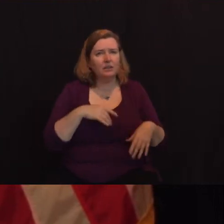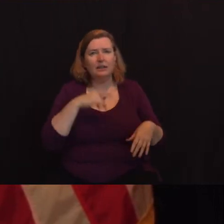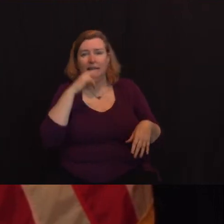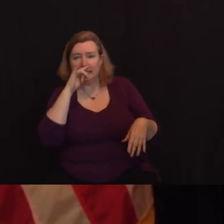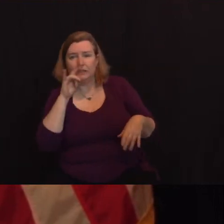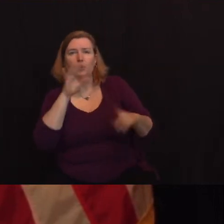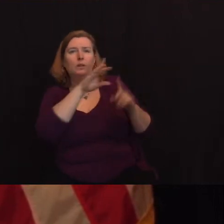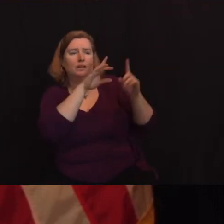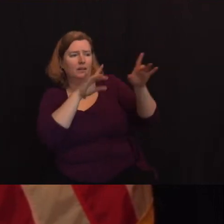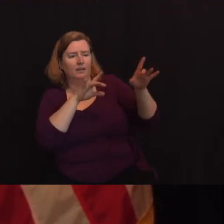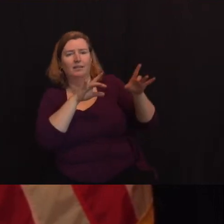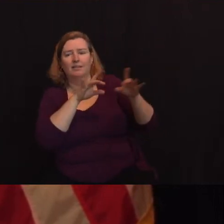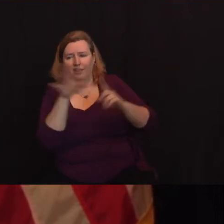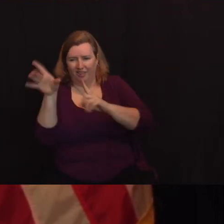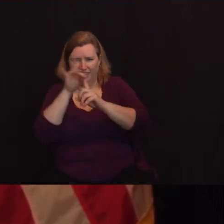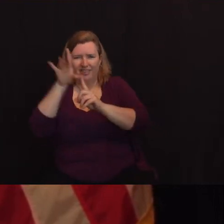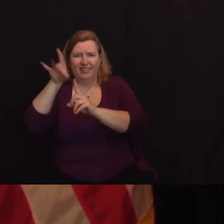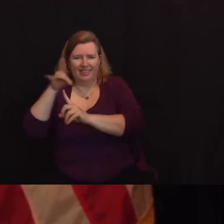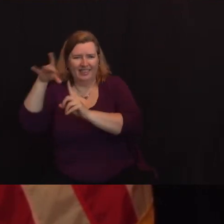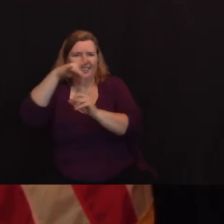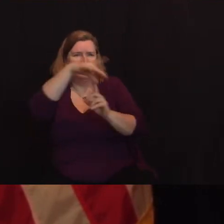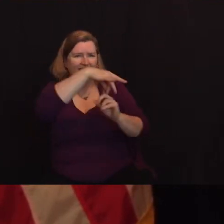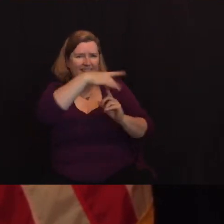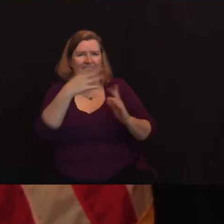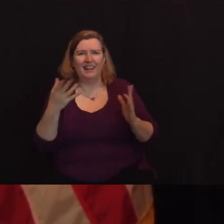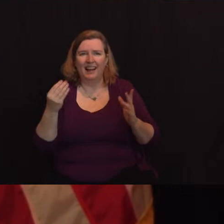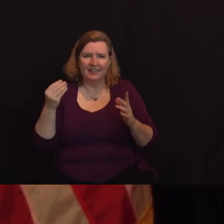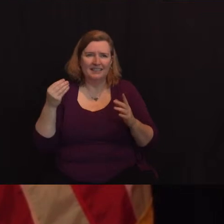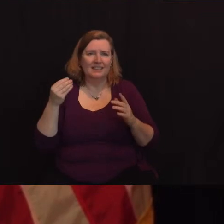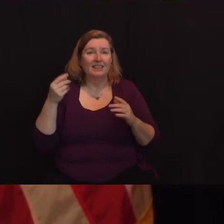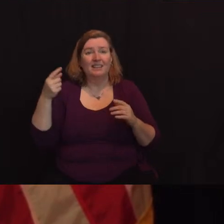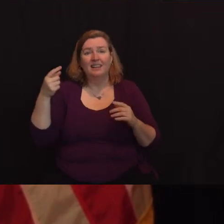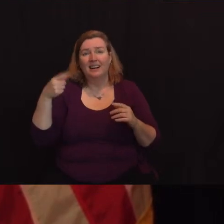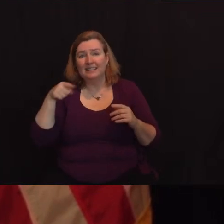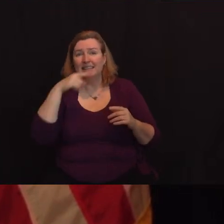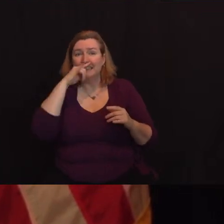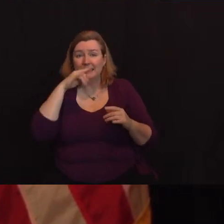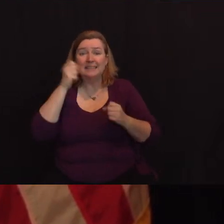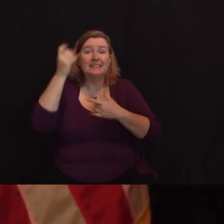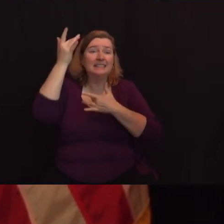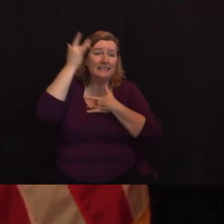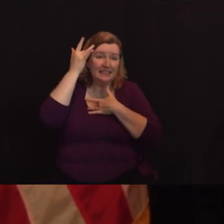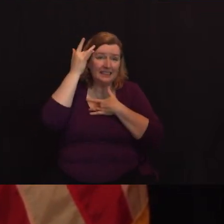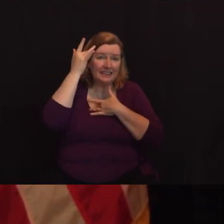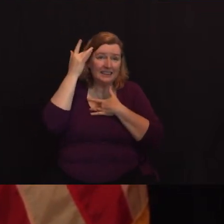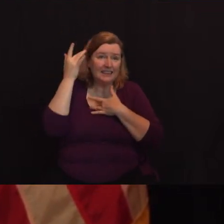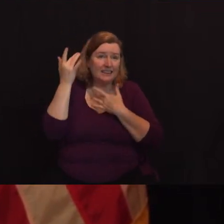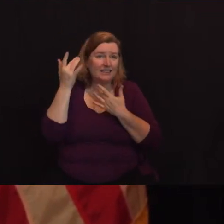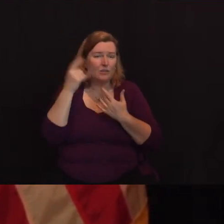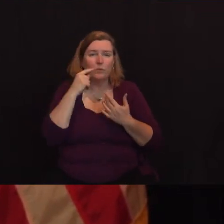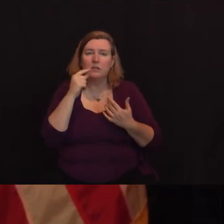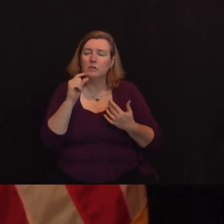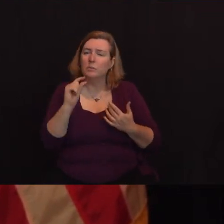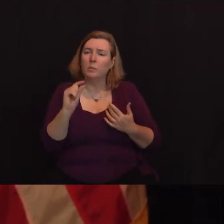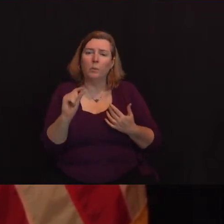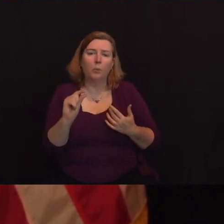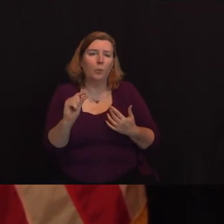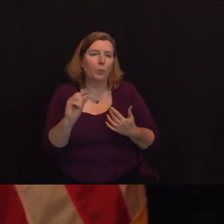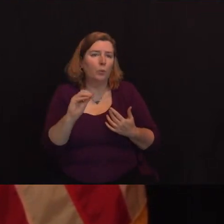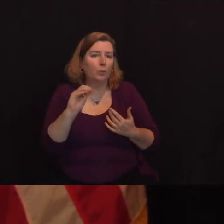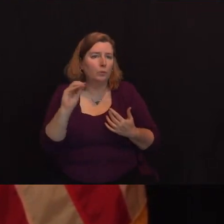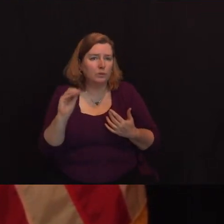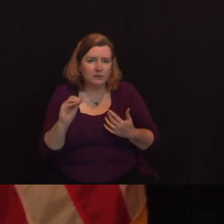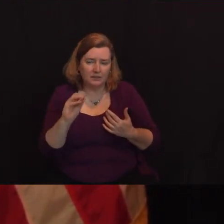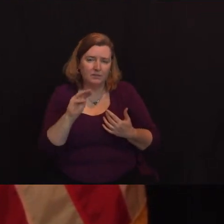infected. And then, unfortunately, a small subset are susceptible to developing these consequences. So as long as we keep these case